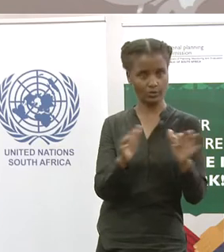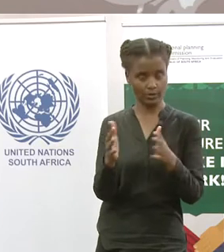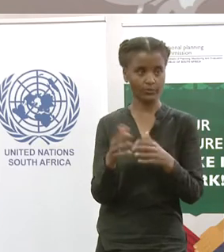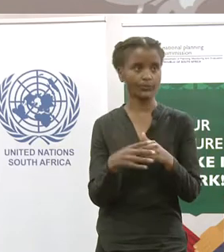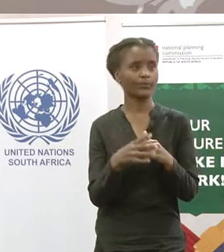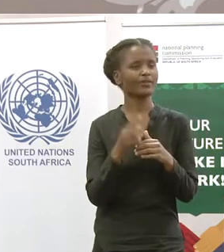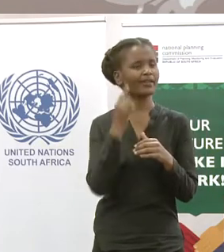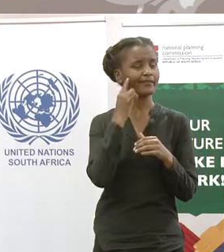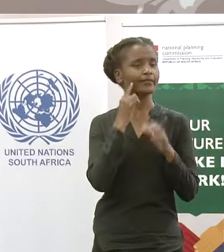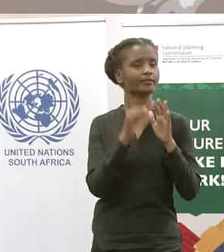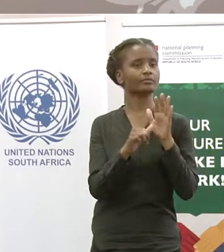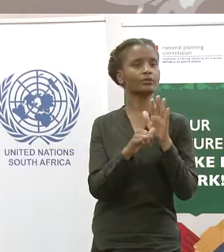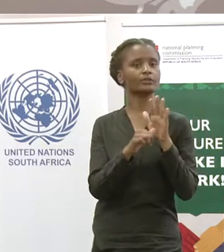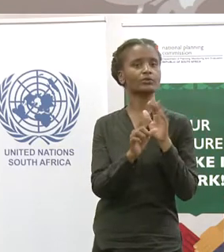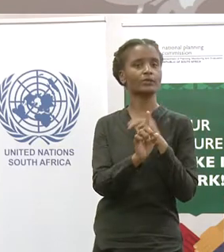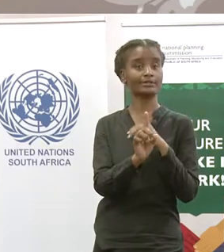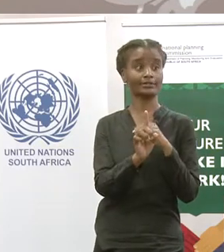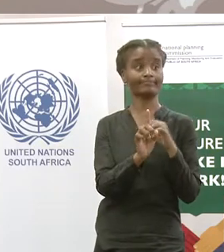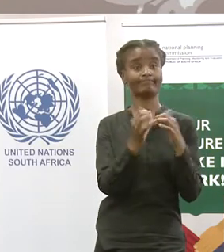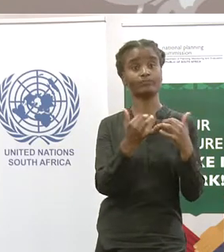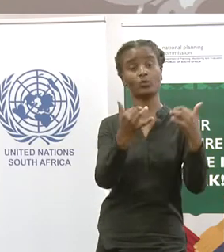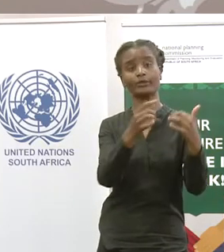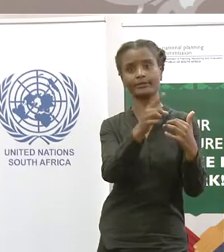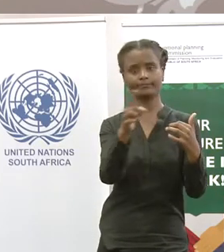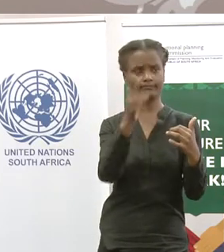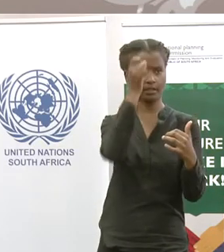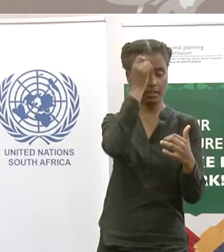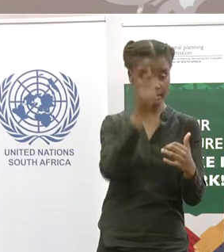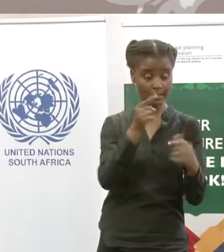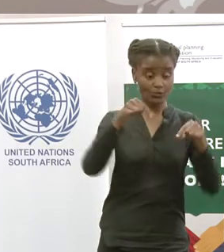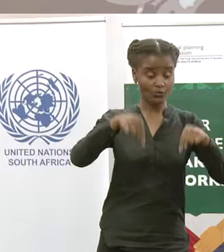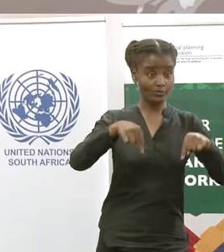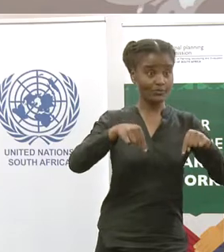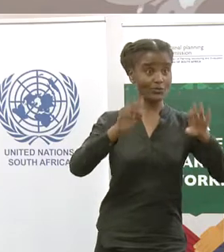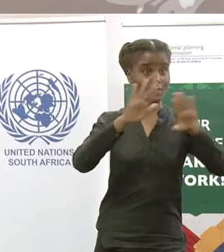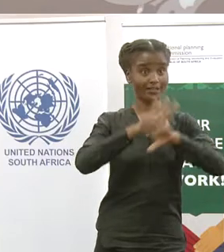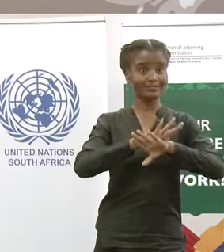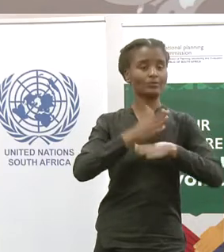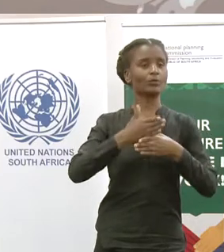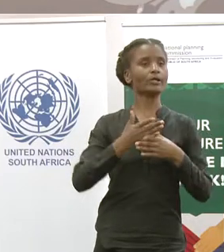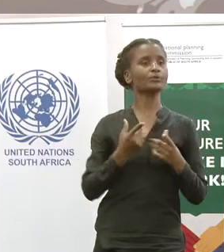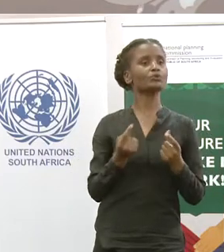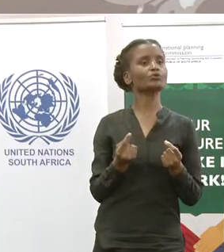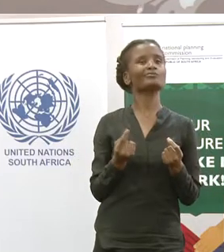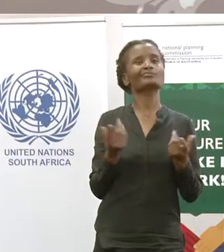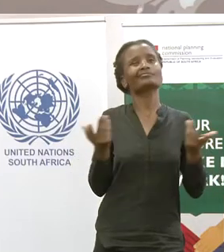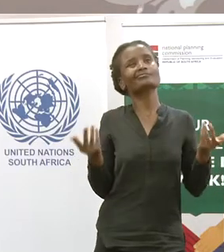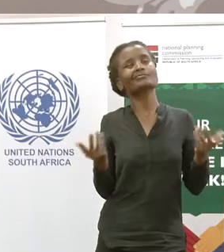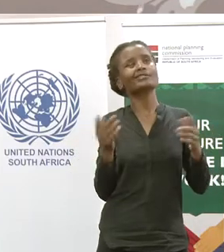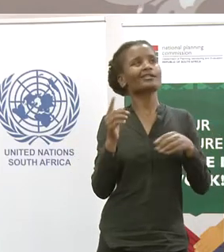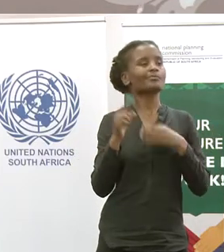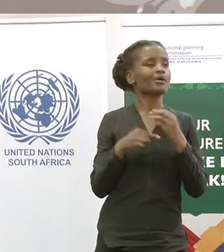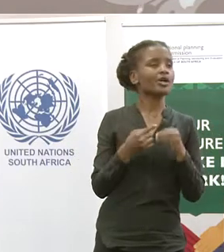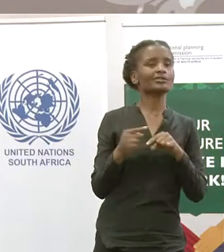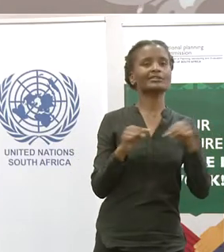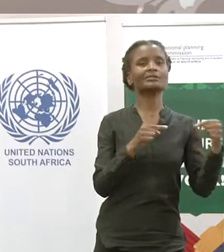think it's important for the audience to understand that the work that we're doing here tonight is not simply about hosting the debate